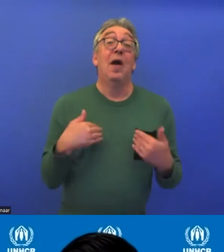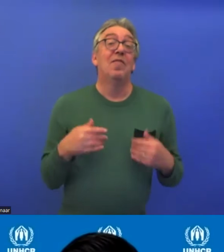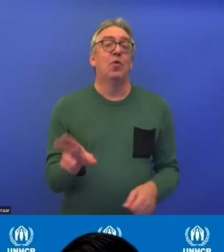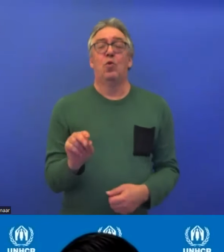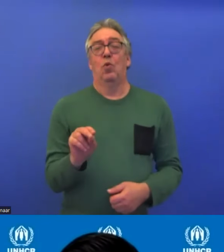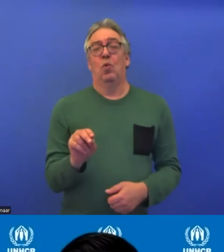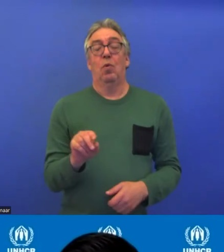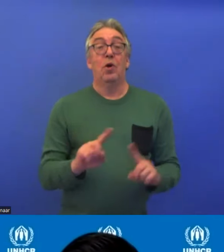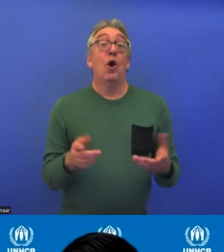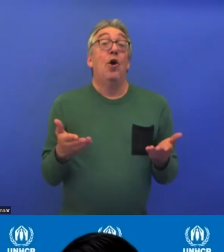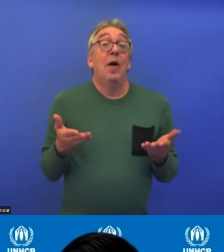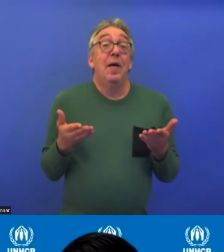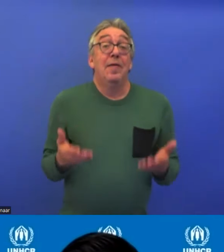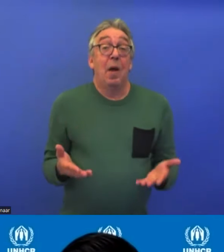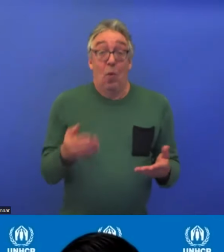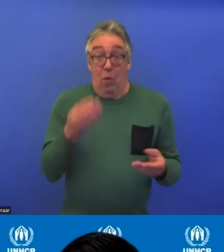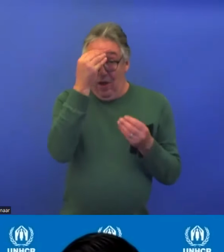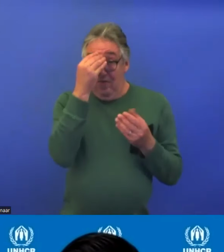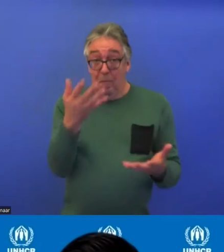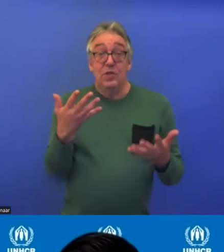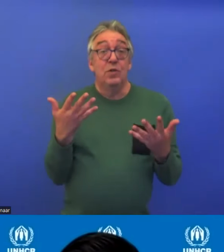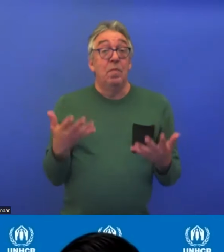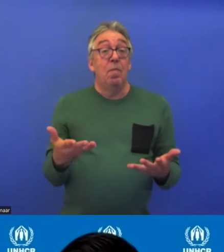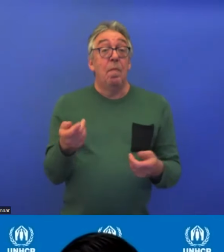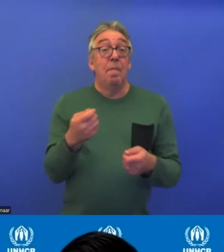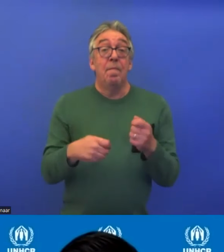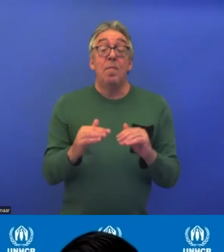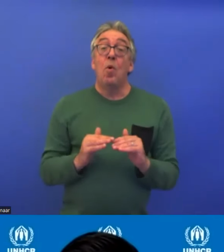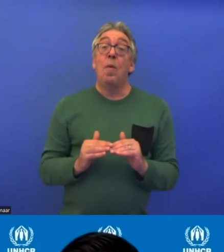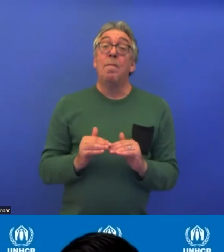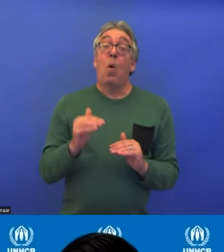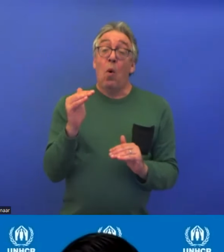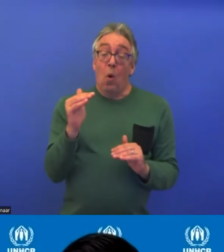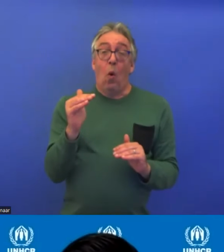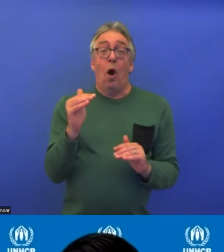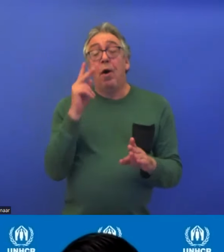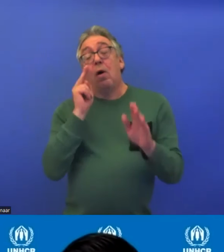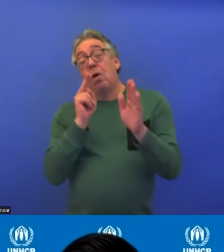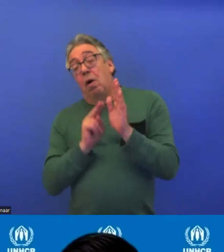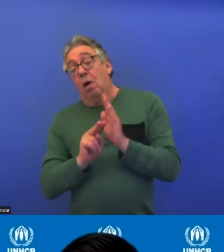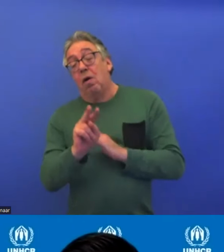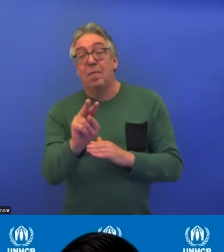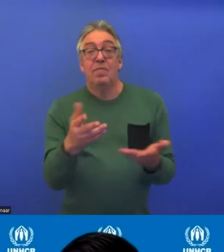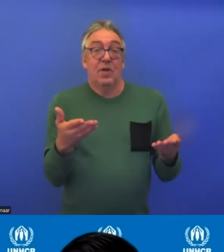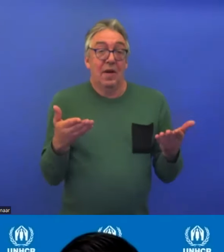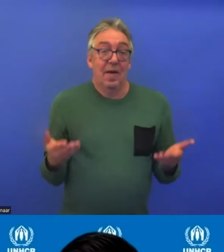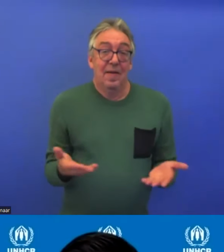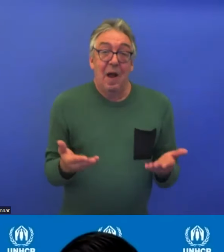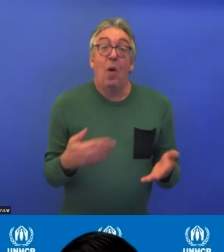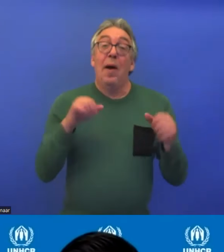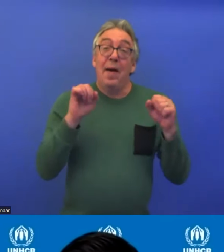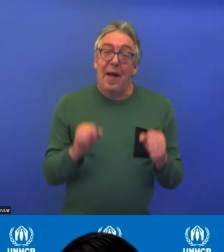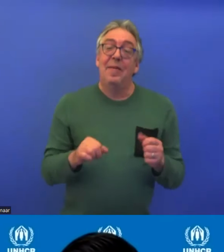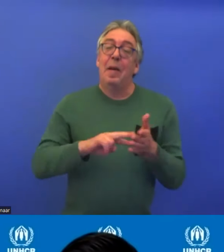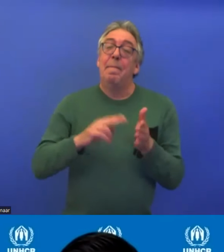luckily nowadays all this information is coming a little bit with more anticipation, so there's a chance to plan more in advance and seek